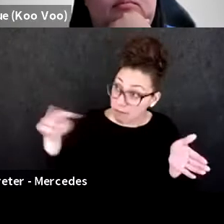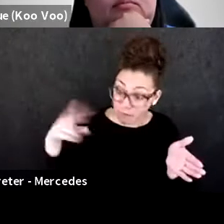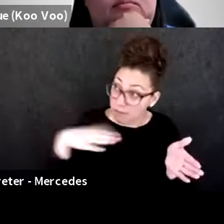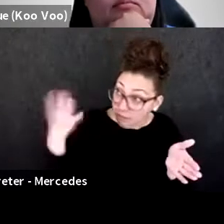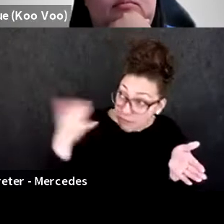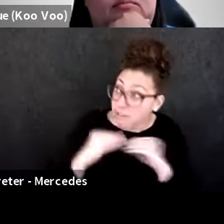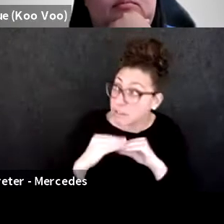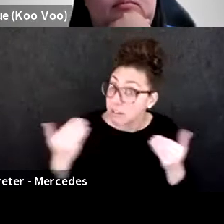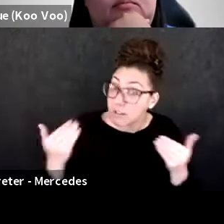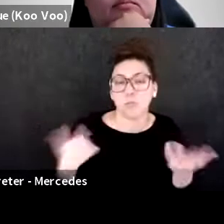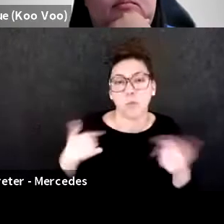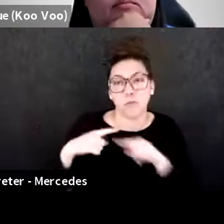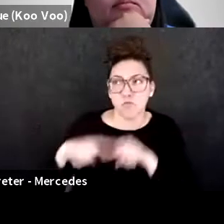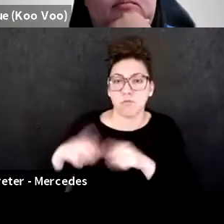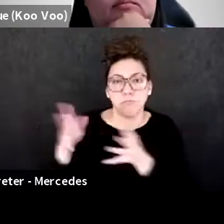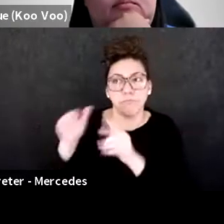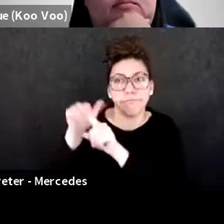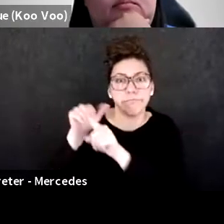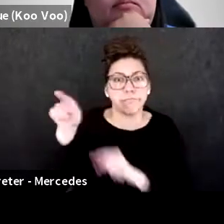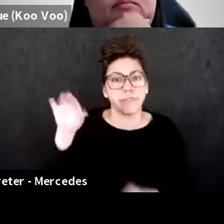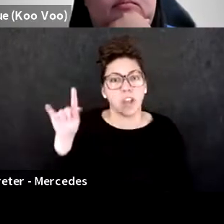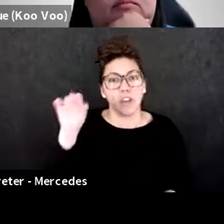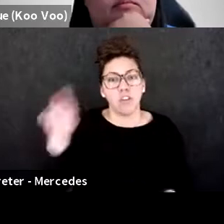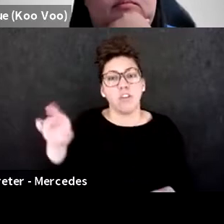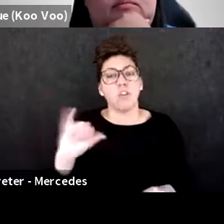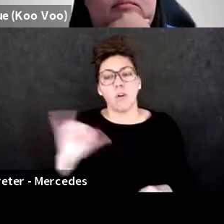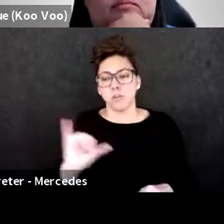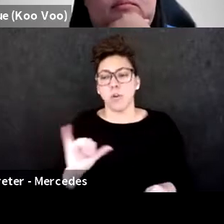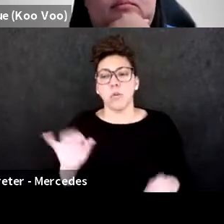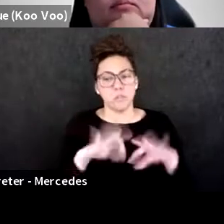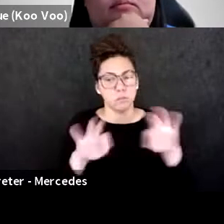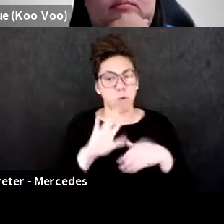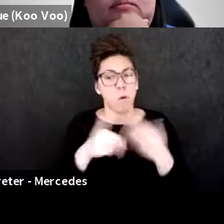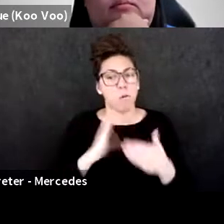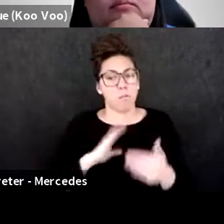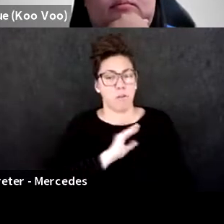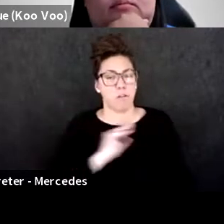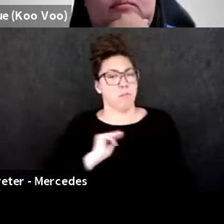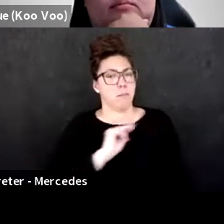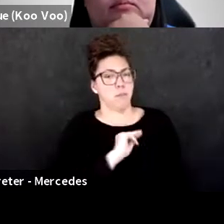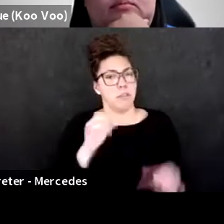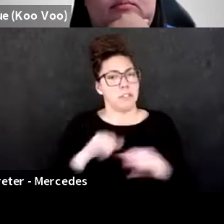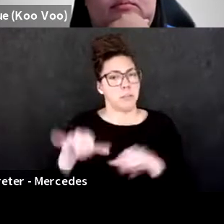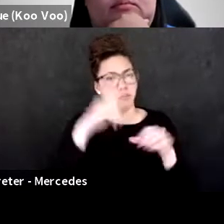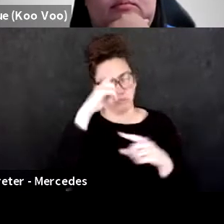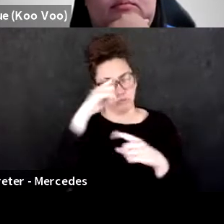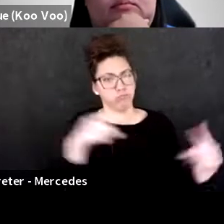fellowship program is, to get all of the board members on the same page and to hold our administration responsible for